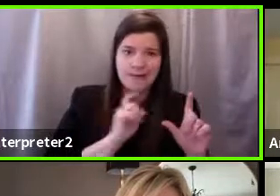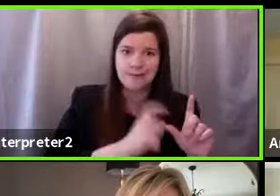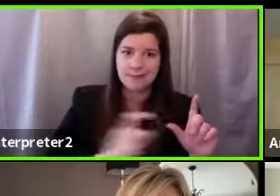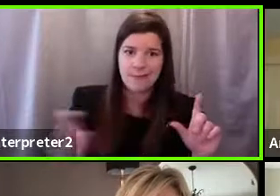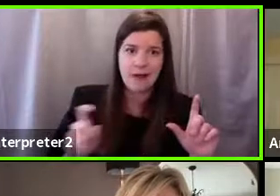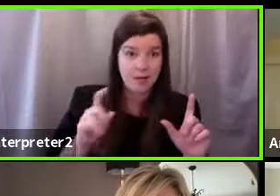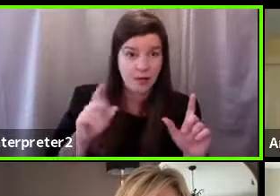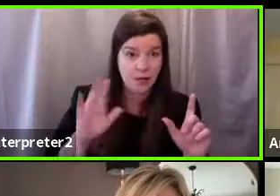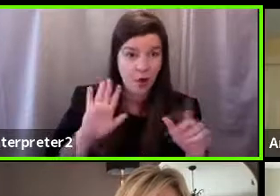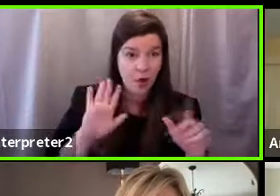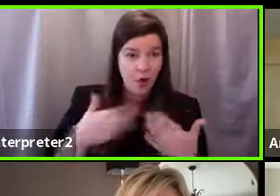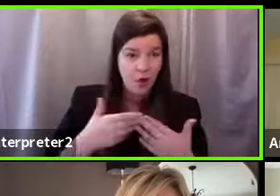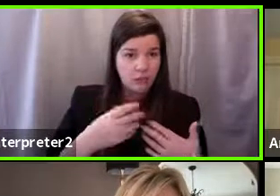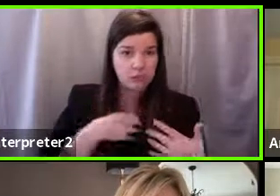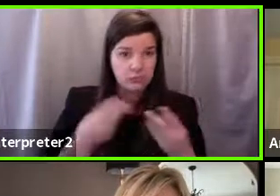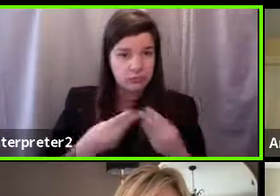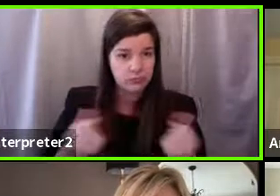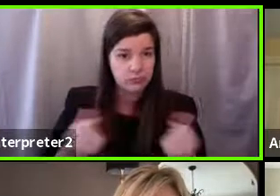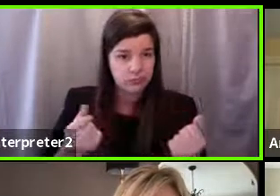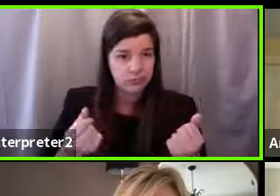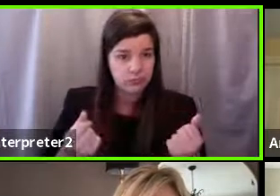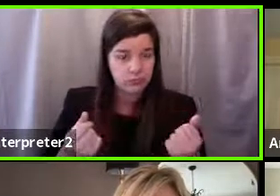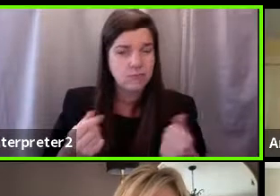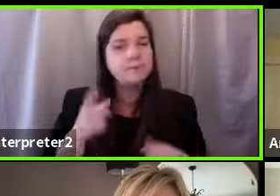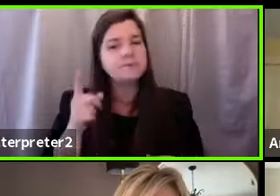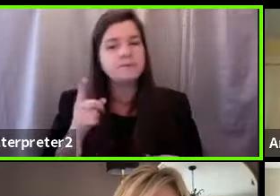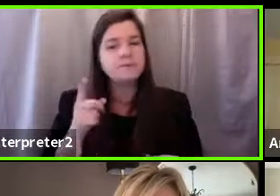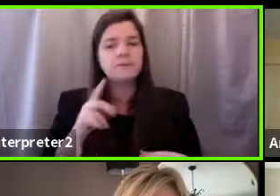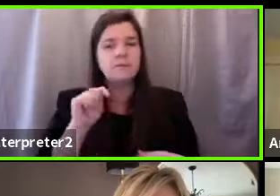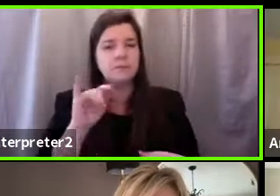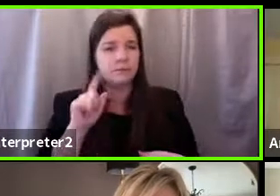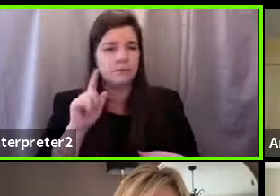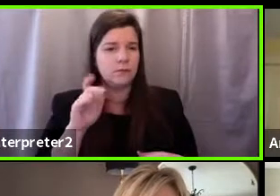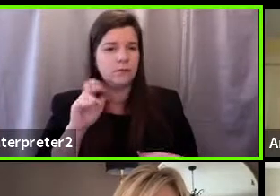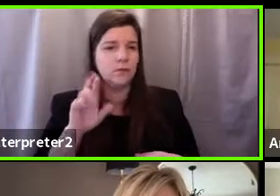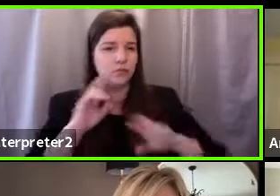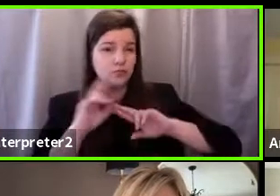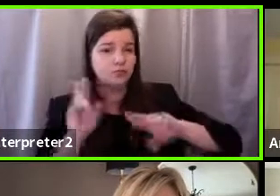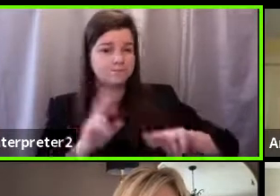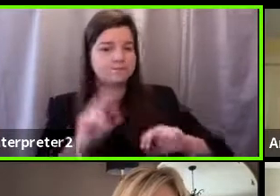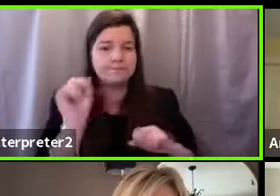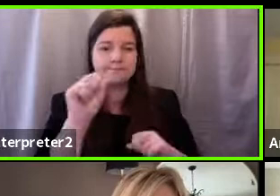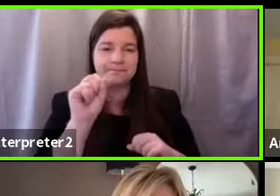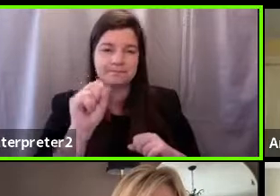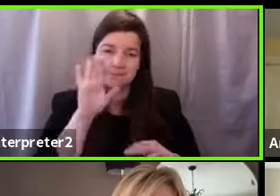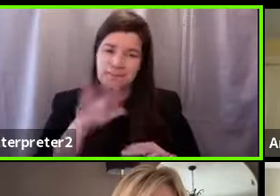Sure. The following the award on October 1st of those 11 pre-approvals